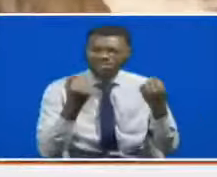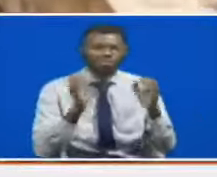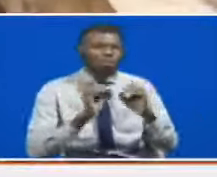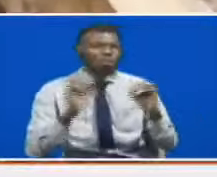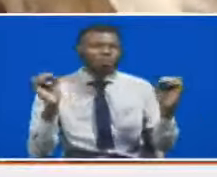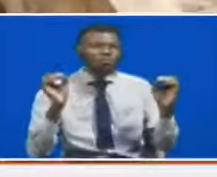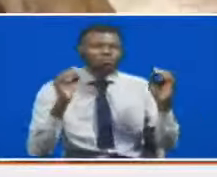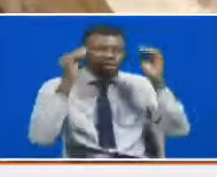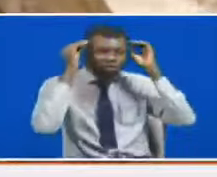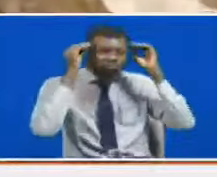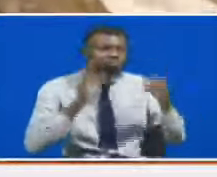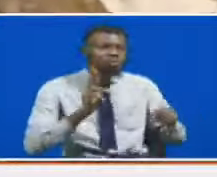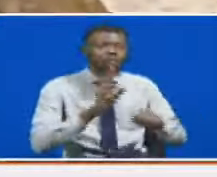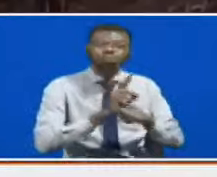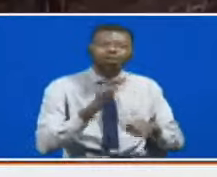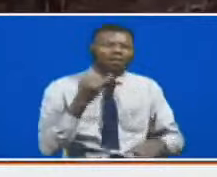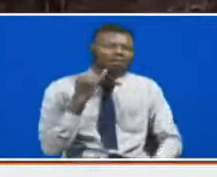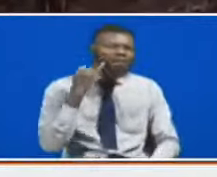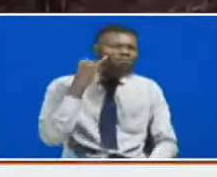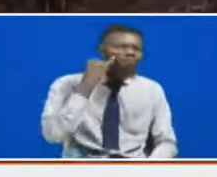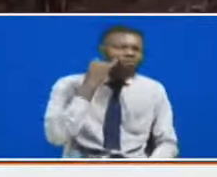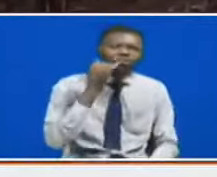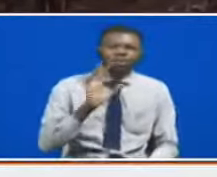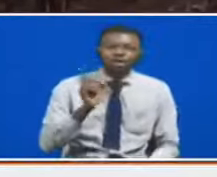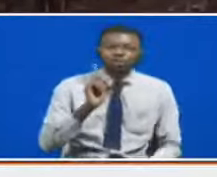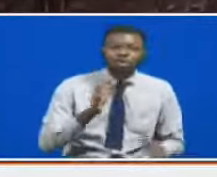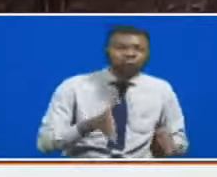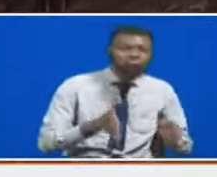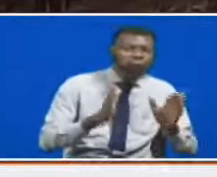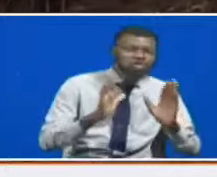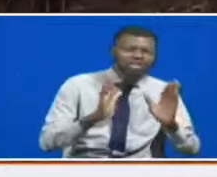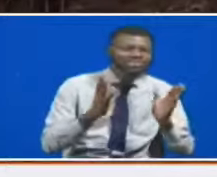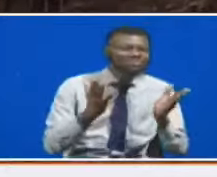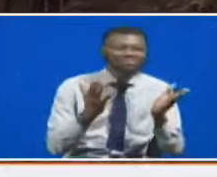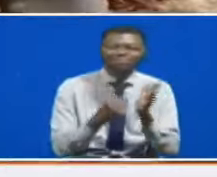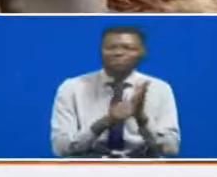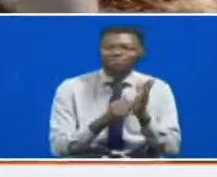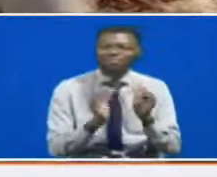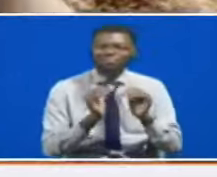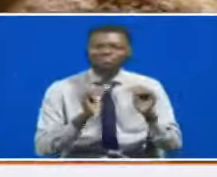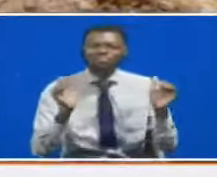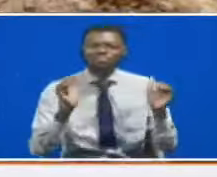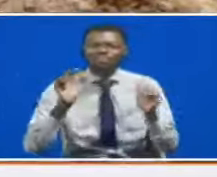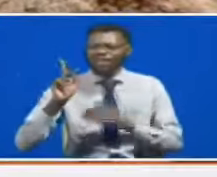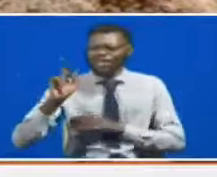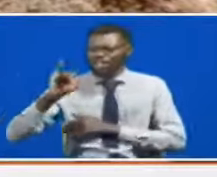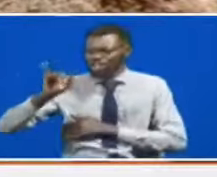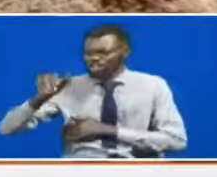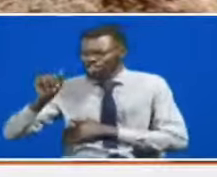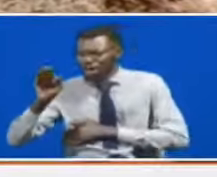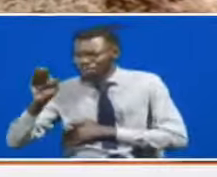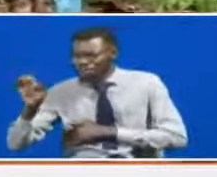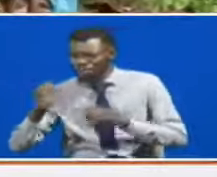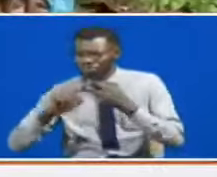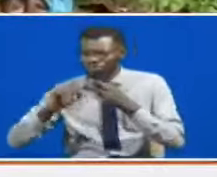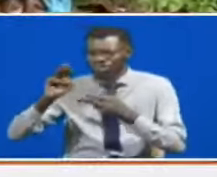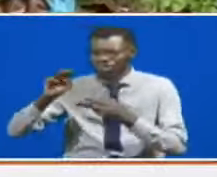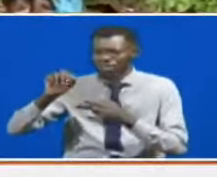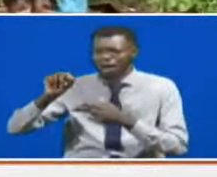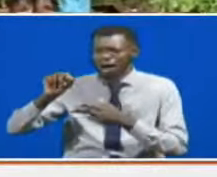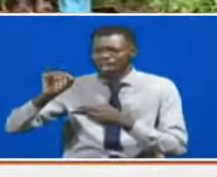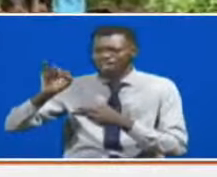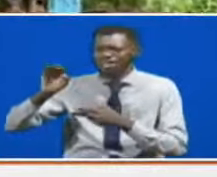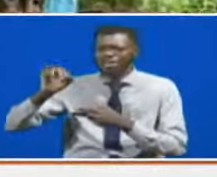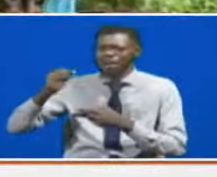Learners expected to use Nakuru-Nairobi Highway may be affected as transport between Kijabe and Maimayu has been cut off after